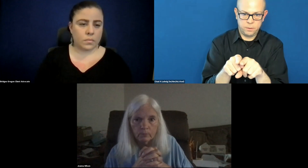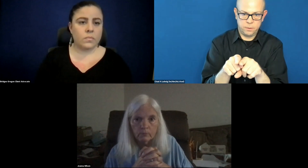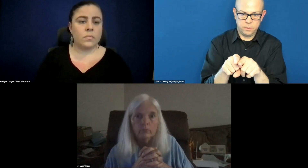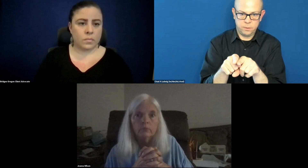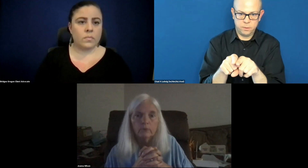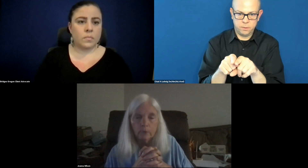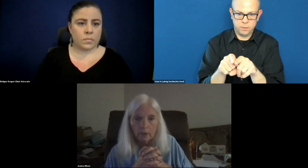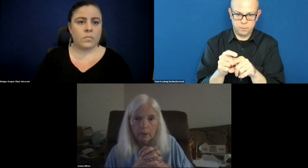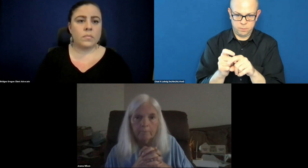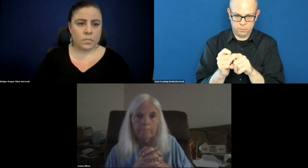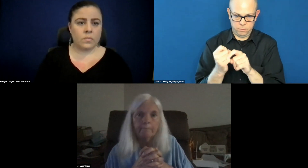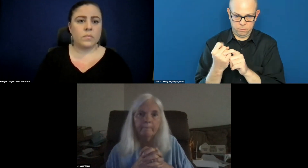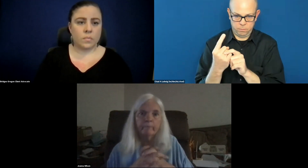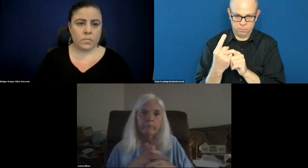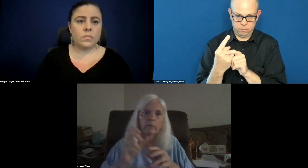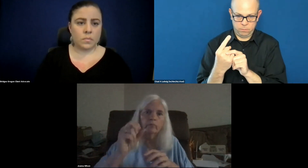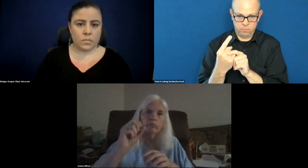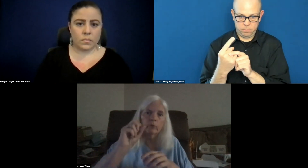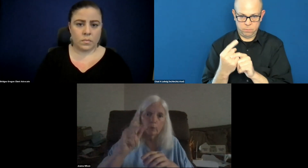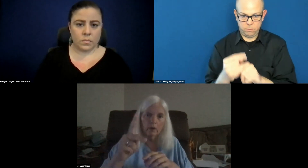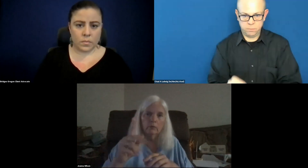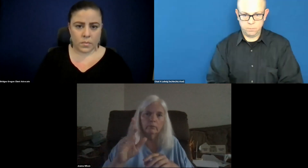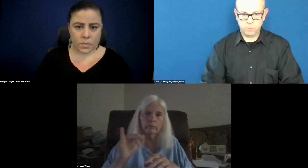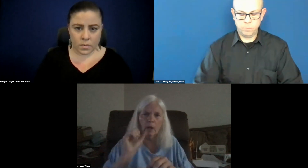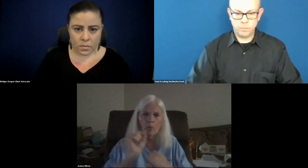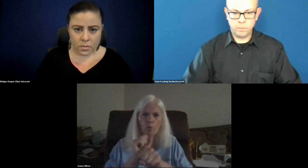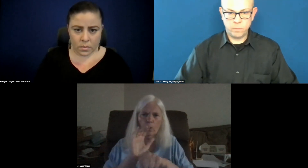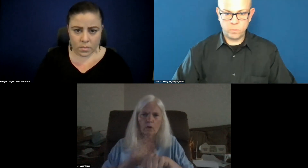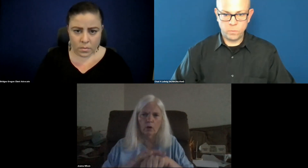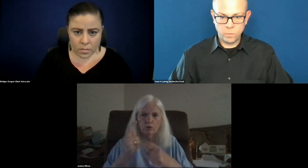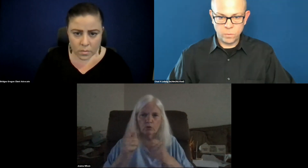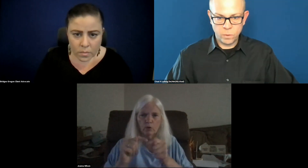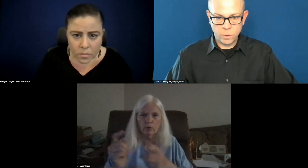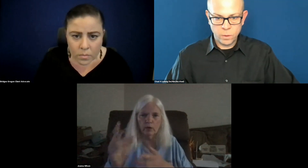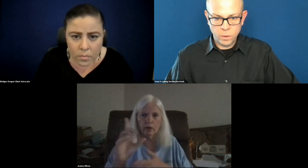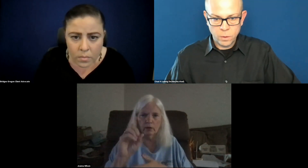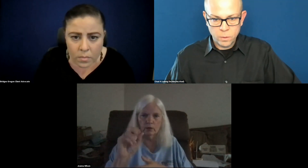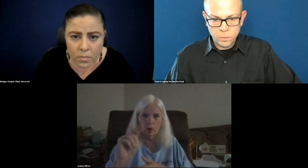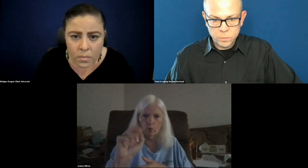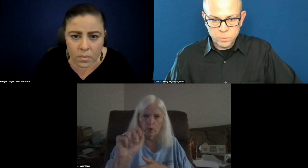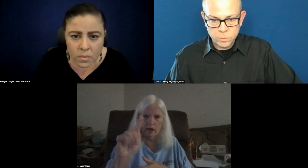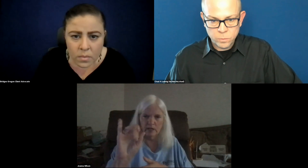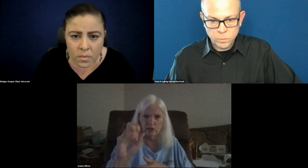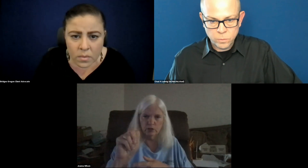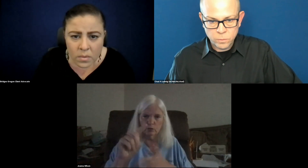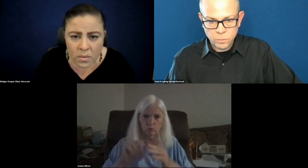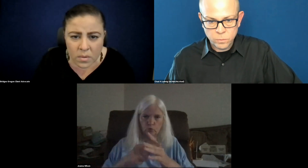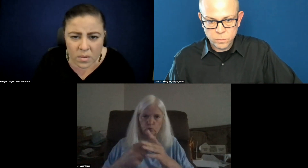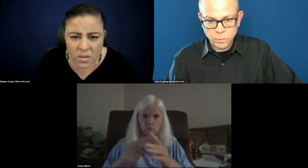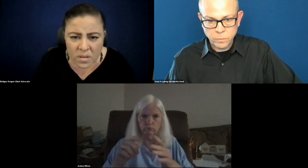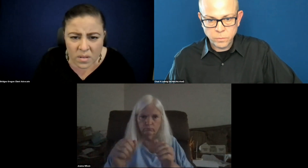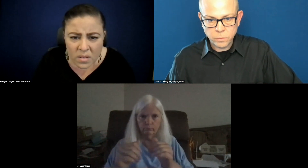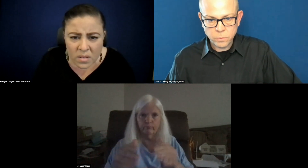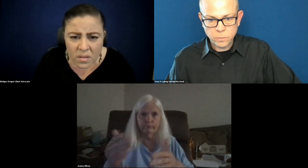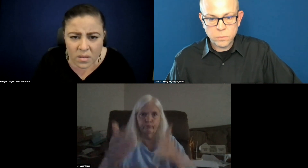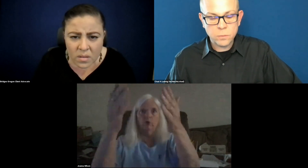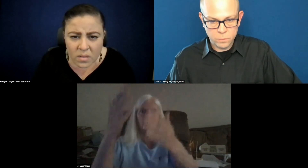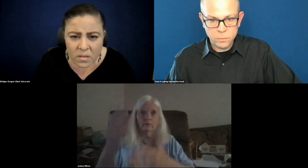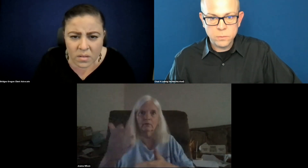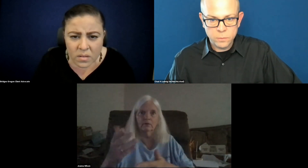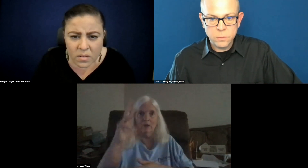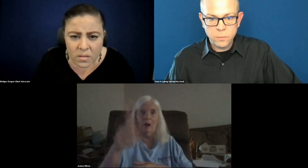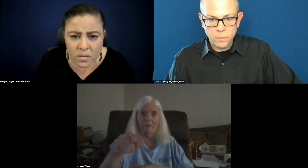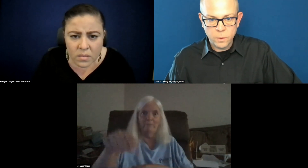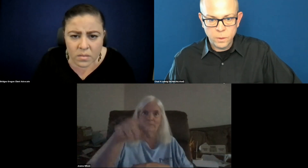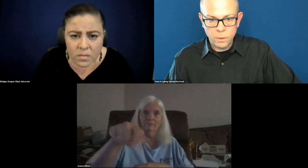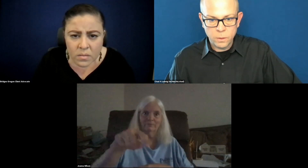that client who is in a county other than Marion and Polk. Do you understand? Okay. Okay, I'm working on trying to get